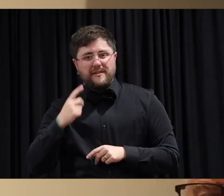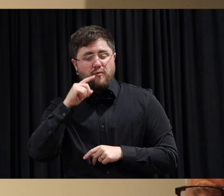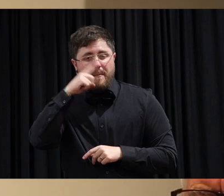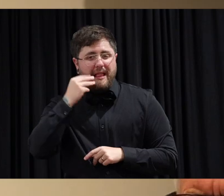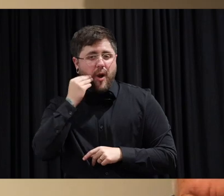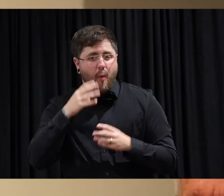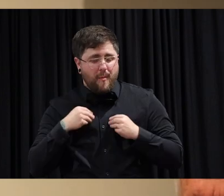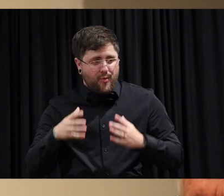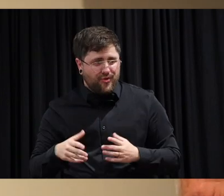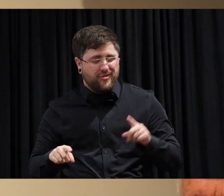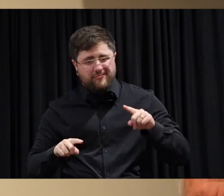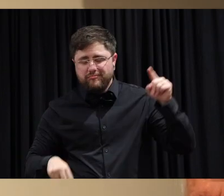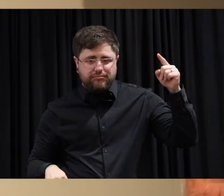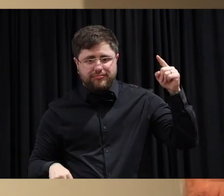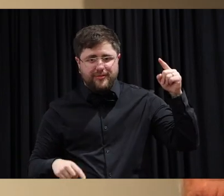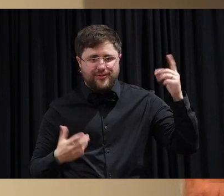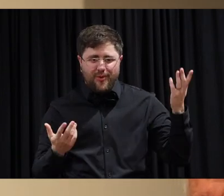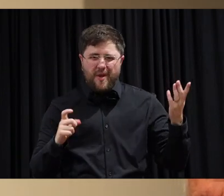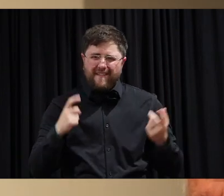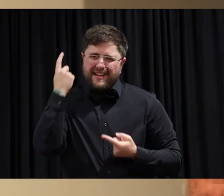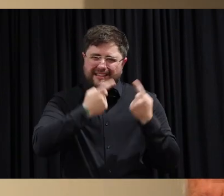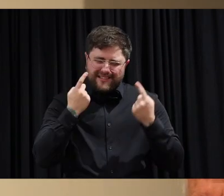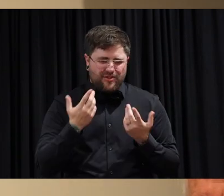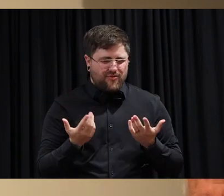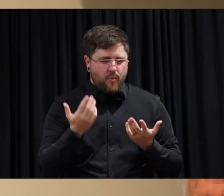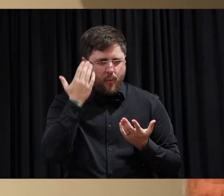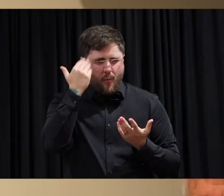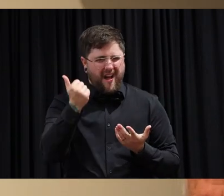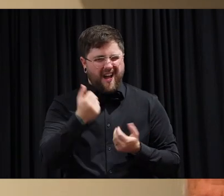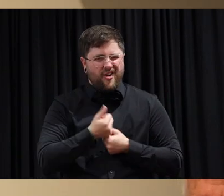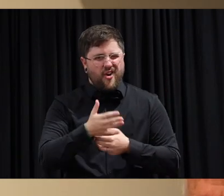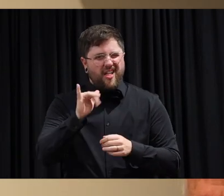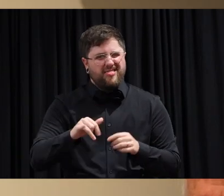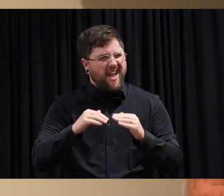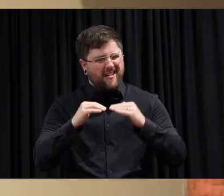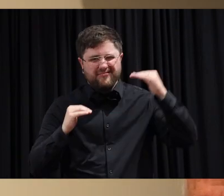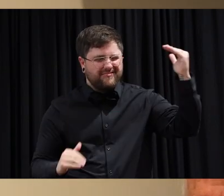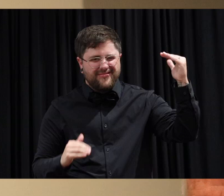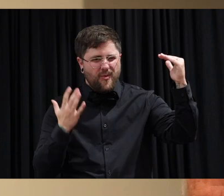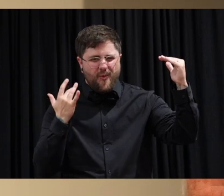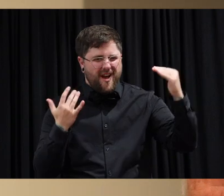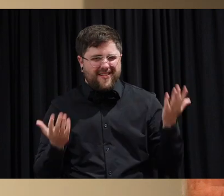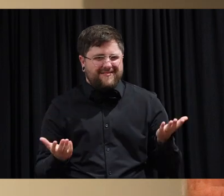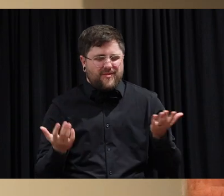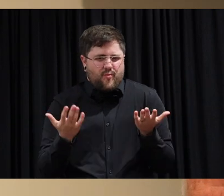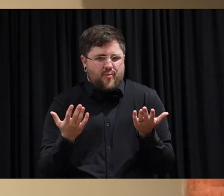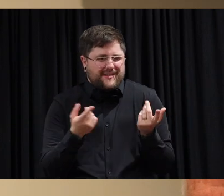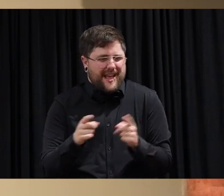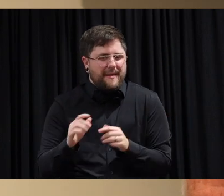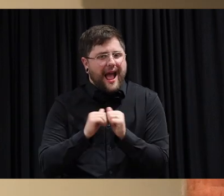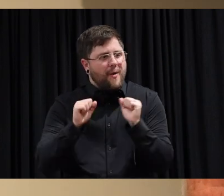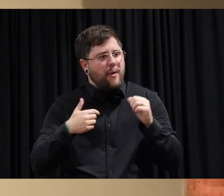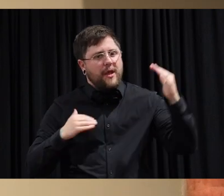34%. So then we have to ask ourselves, what are the factors that are causing that discrimination and that disparity, and then how do we close